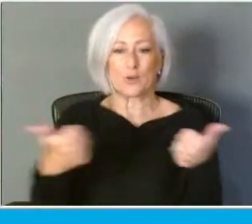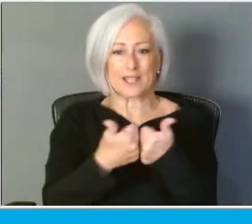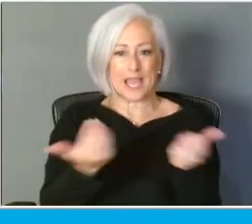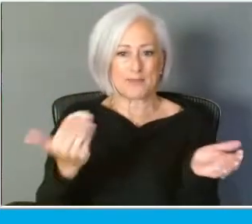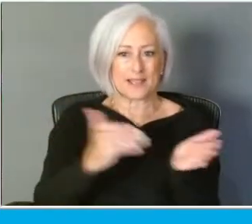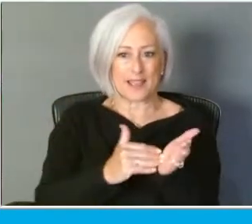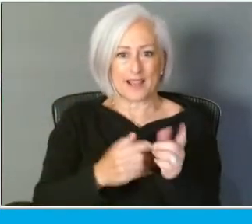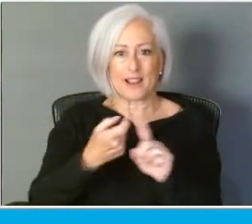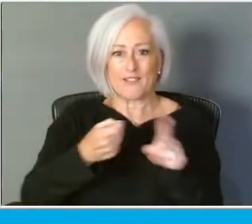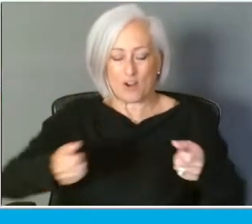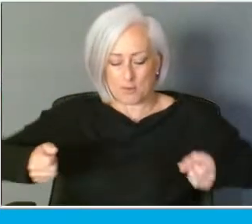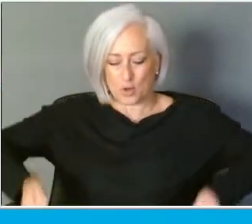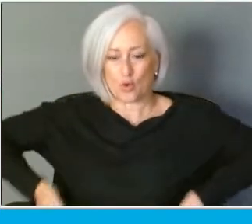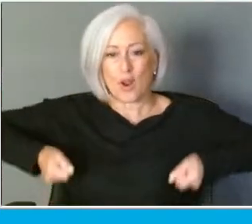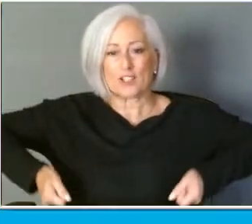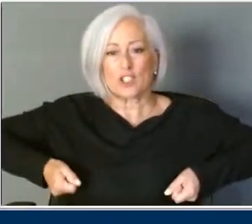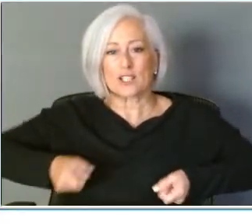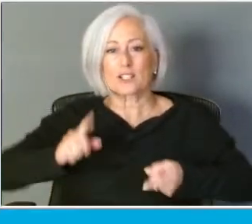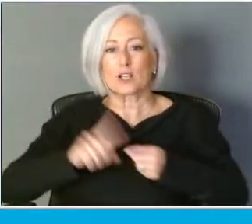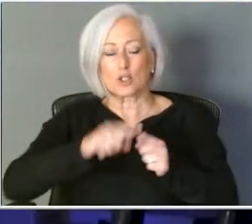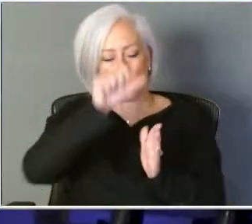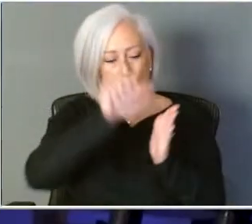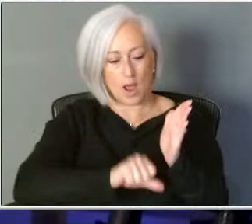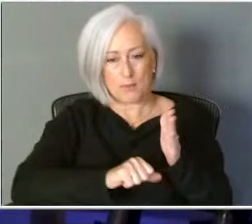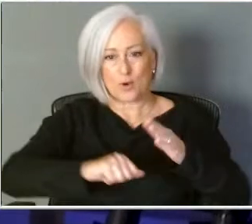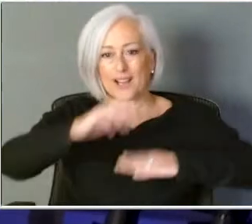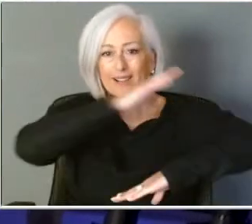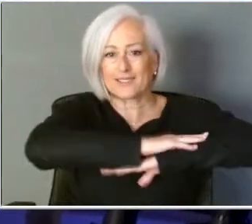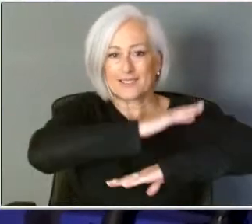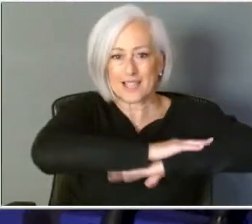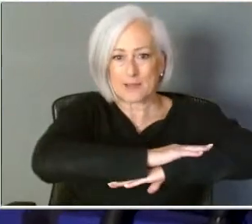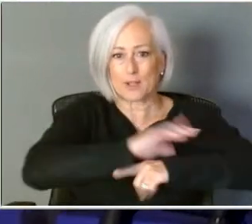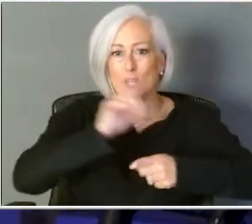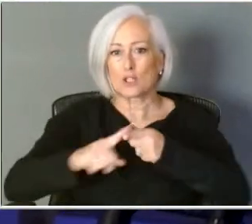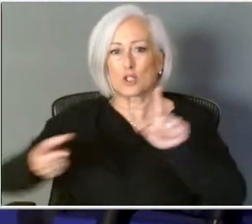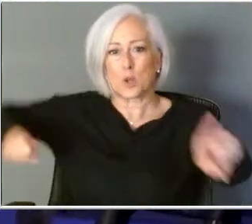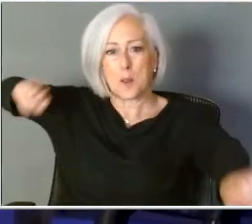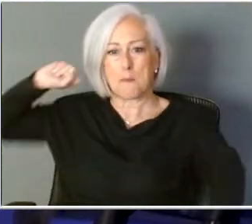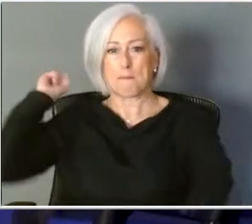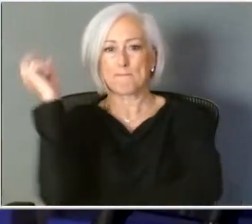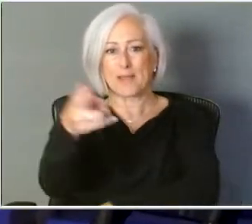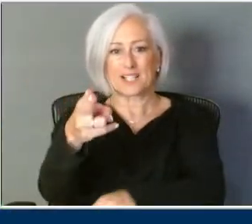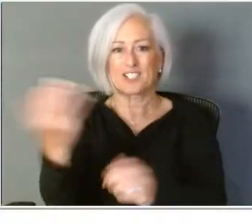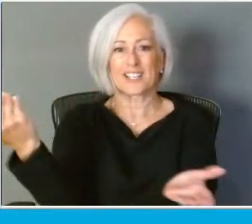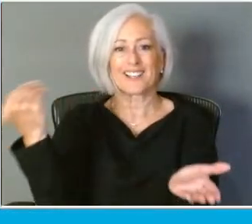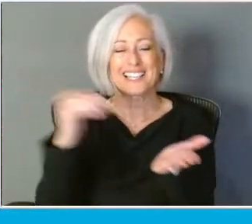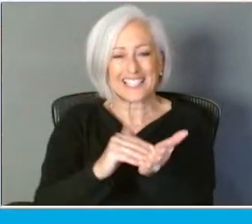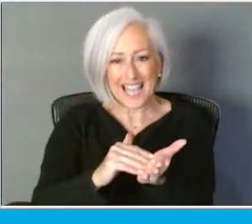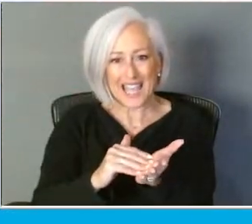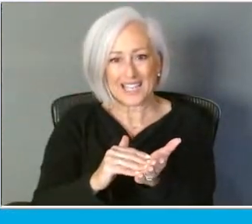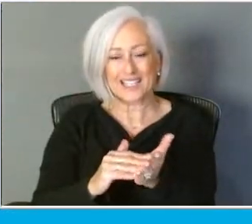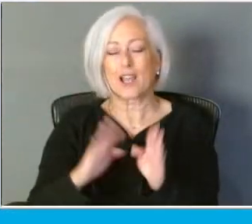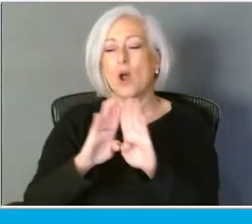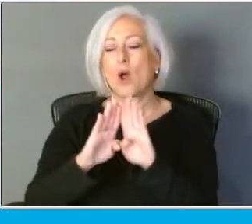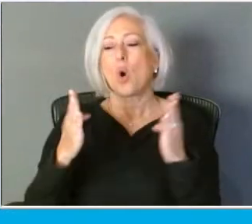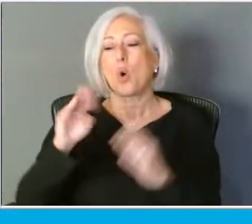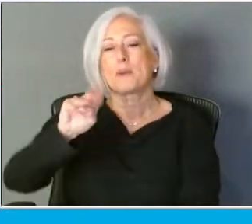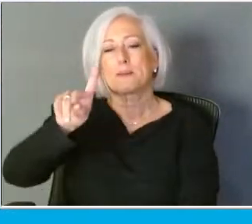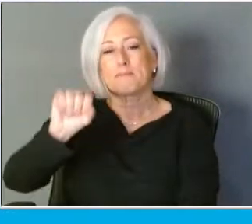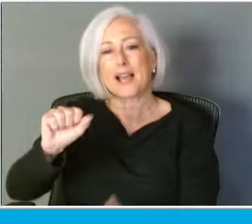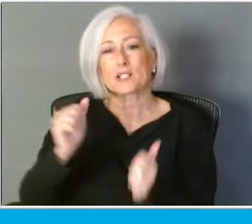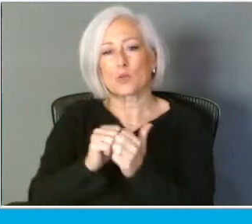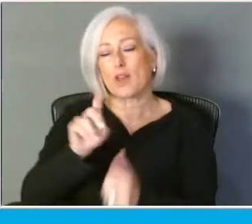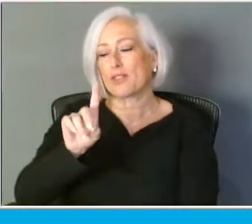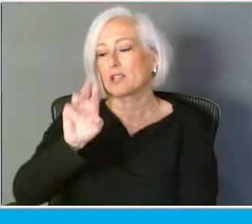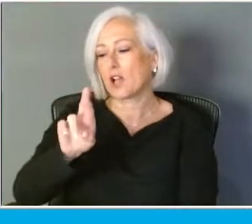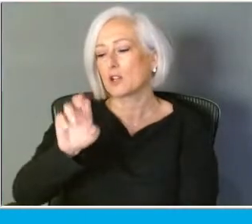operating table, then back to the pitching mound. I'm Jessica Lovell on the next Open Mics with Dr. Stites. Our Women in Sports series